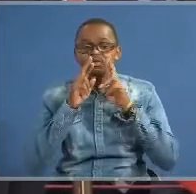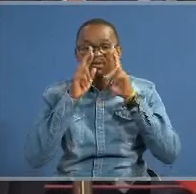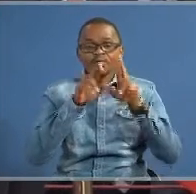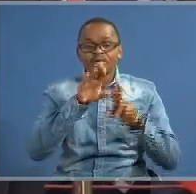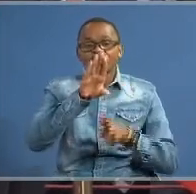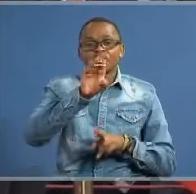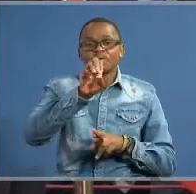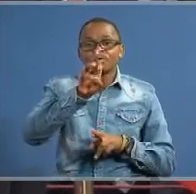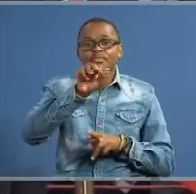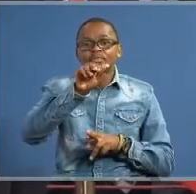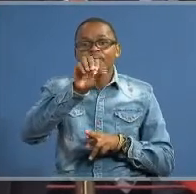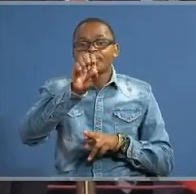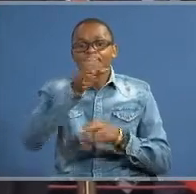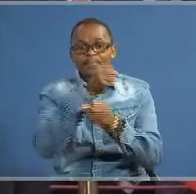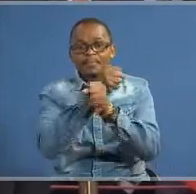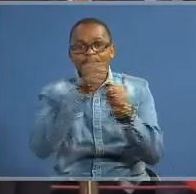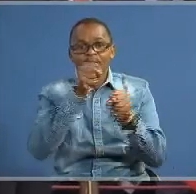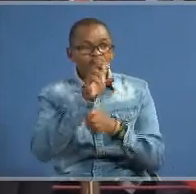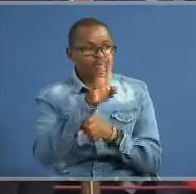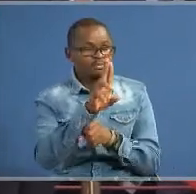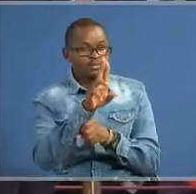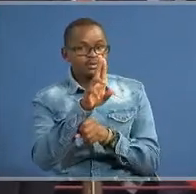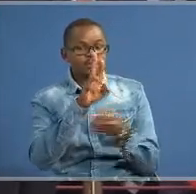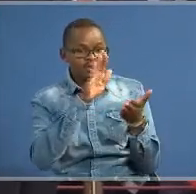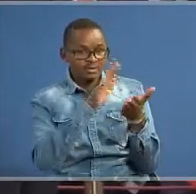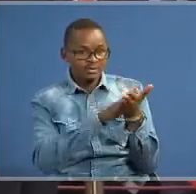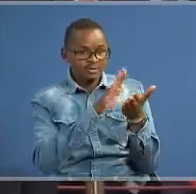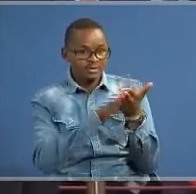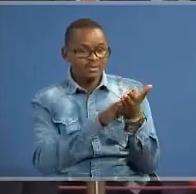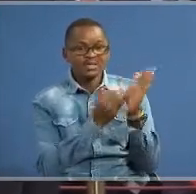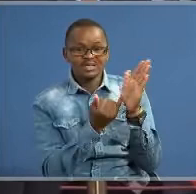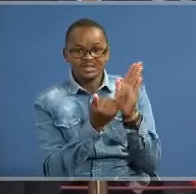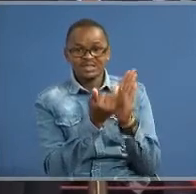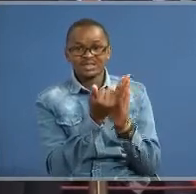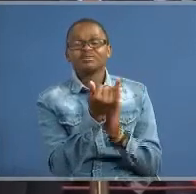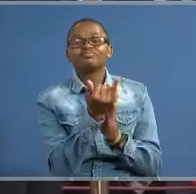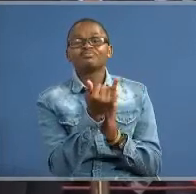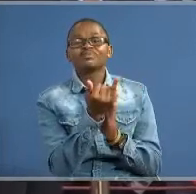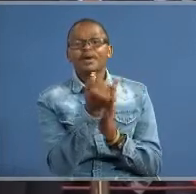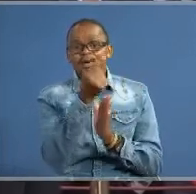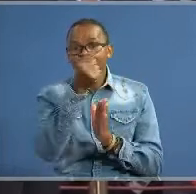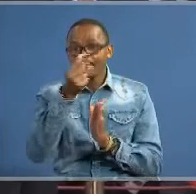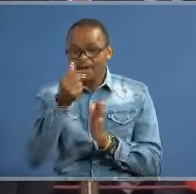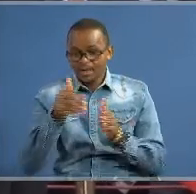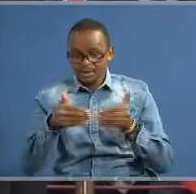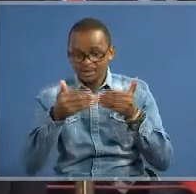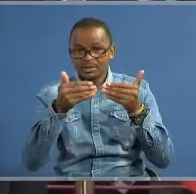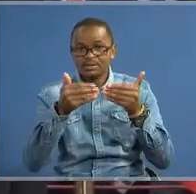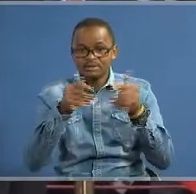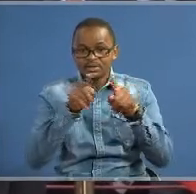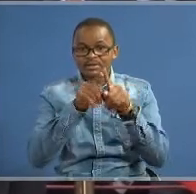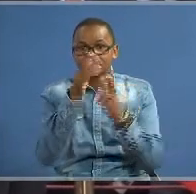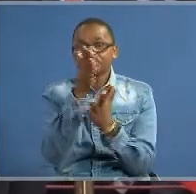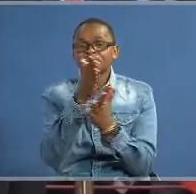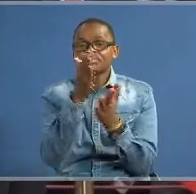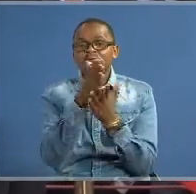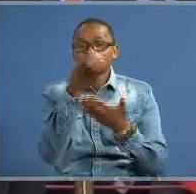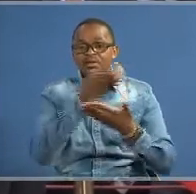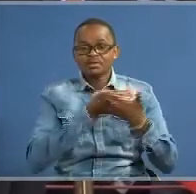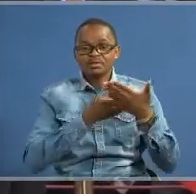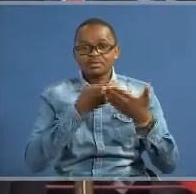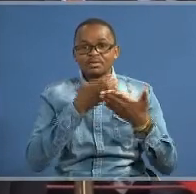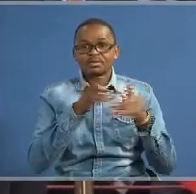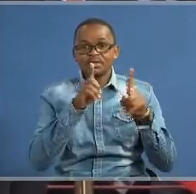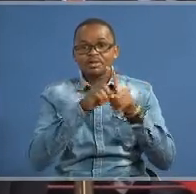at Bomas of Kenya, President Uhuru Kenyatta recommended an increase in monetary allocation to the small and medium enterprises